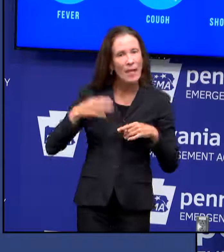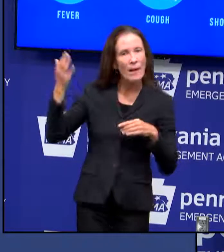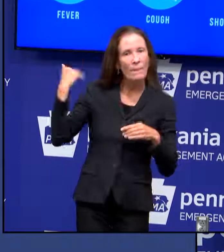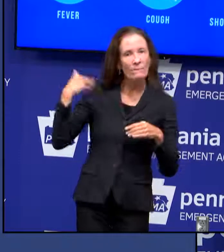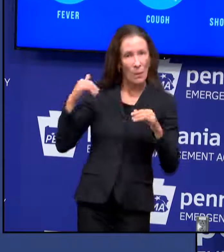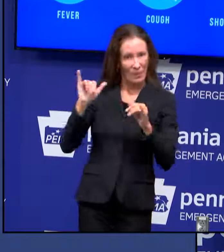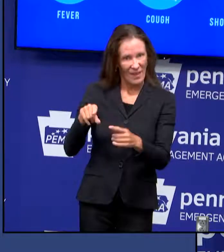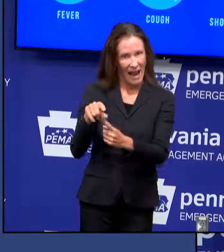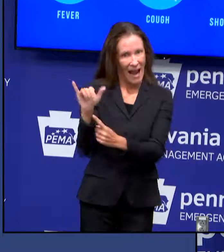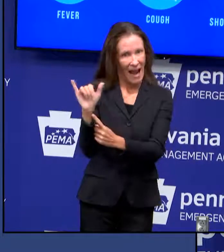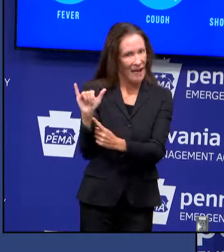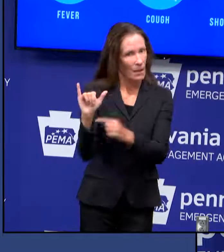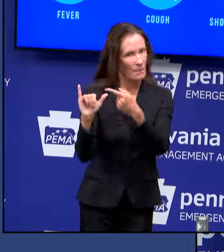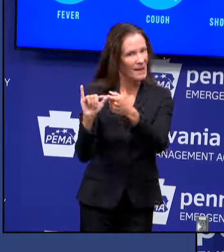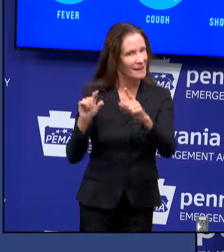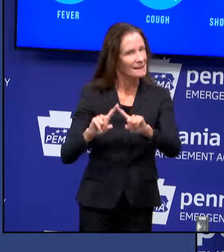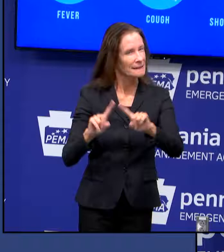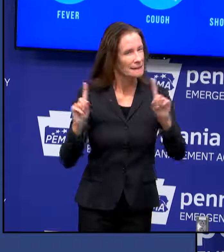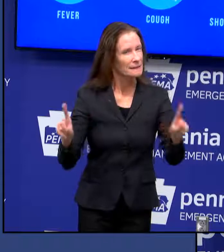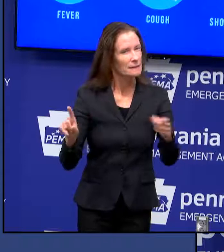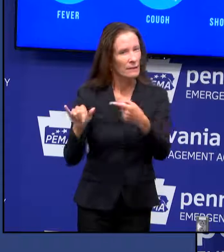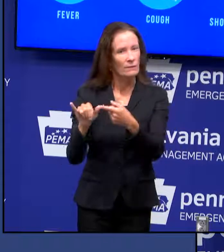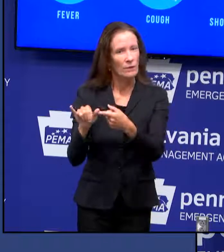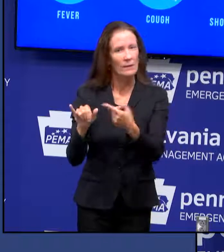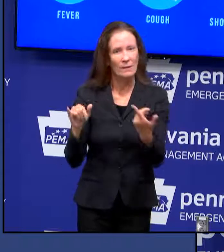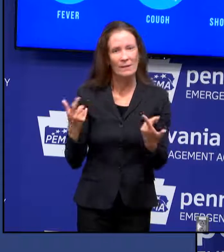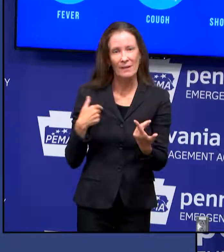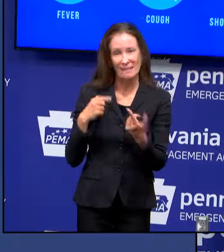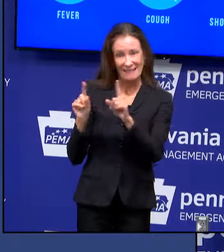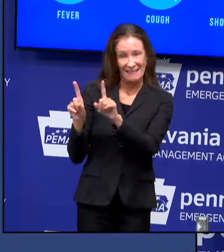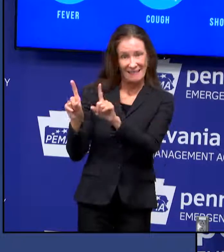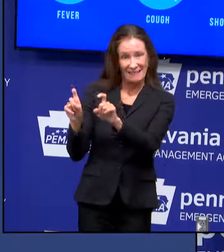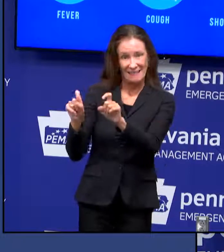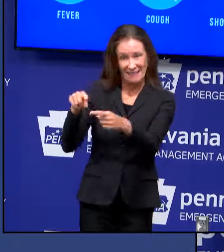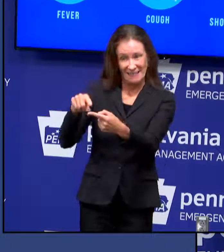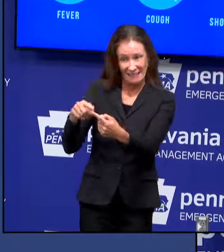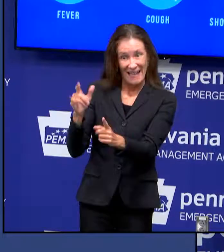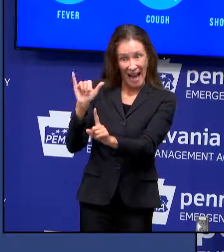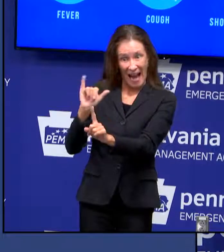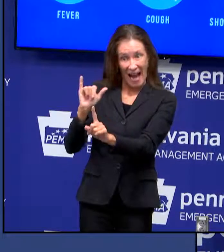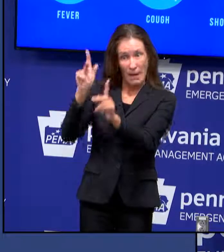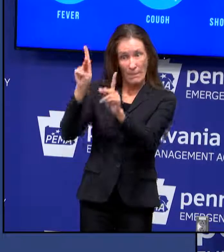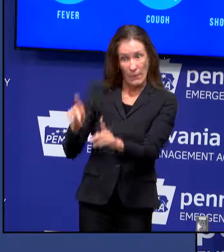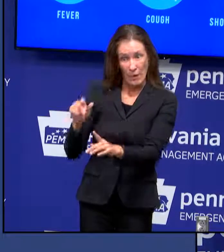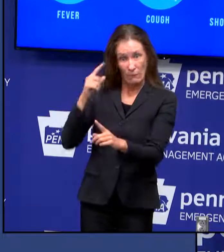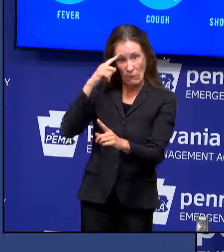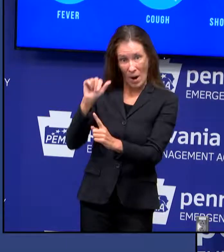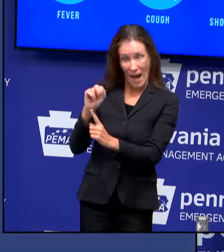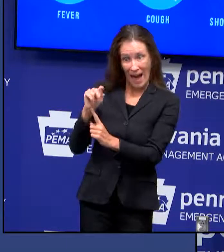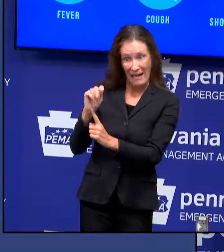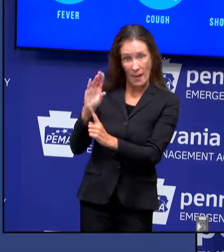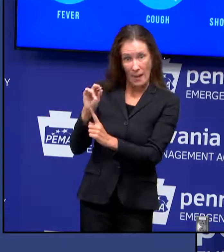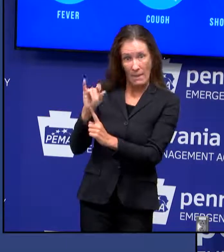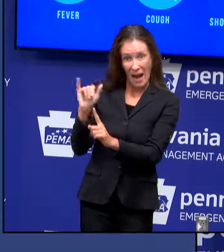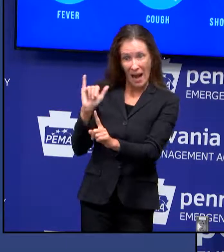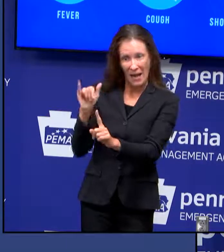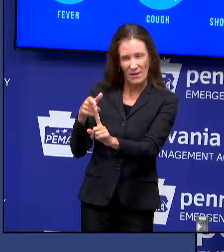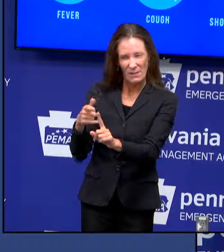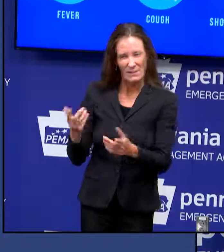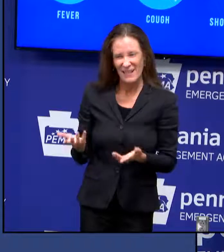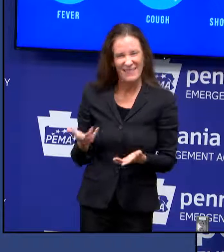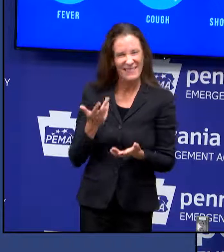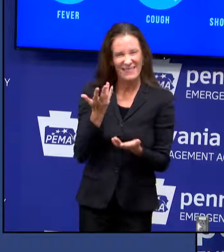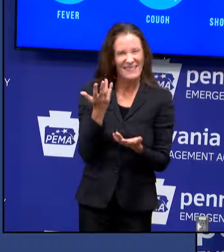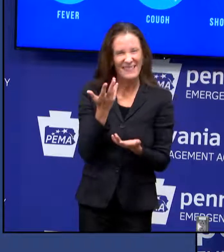is not particularly clear yet. So we don't know as much about the antibodies as we'd like to. As we've said all along, it's a